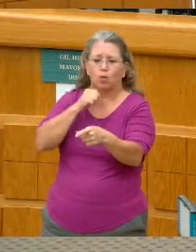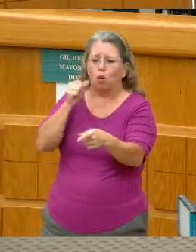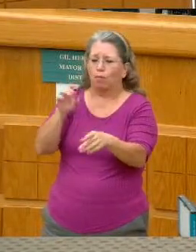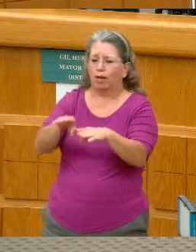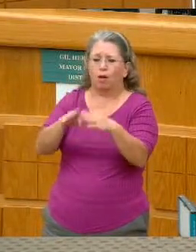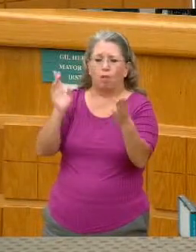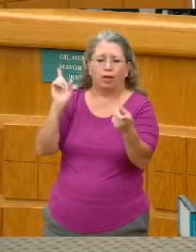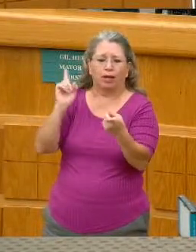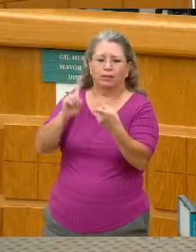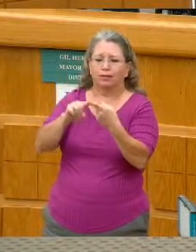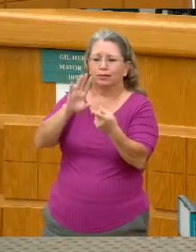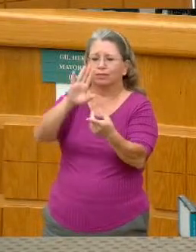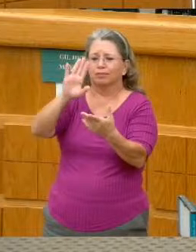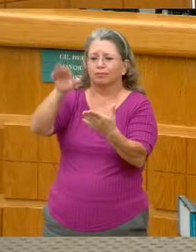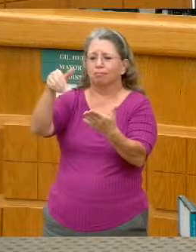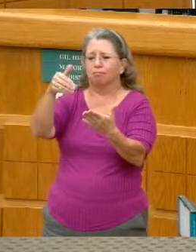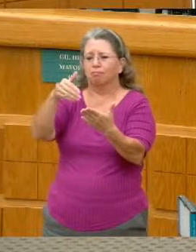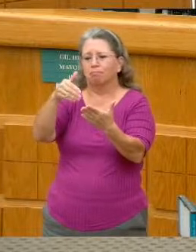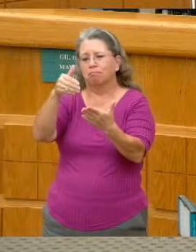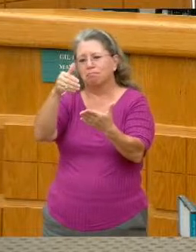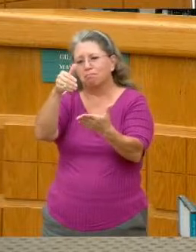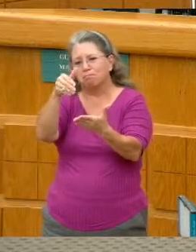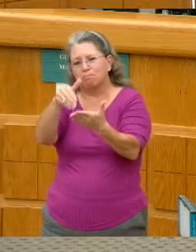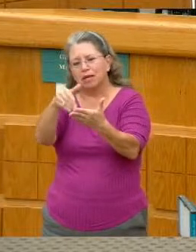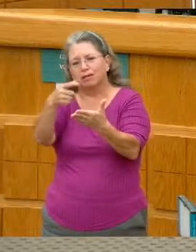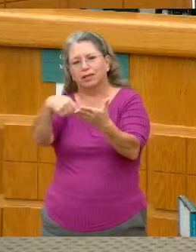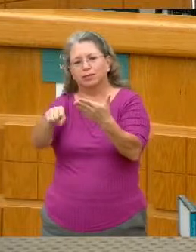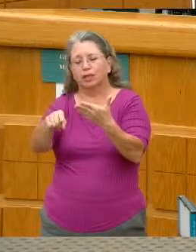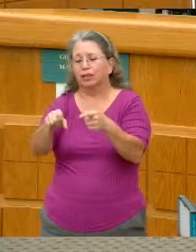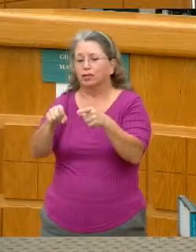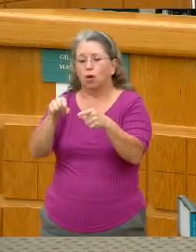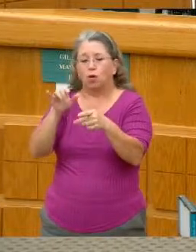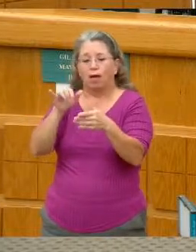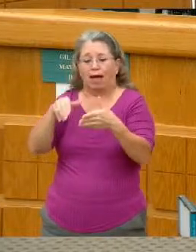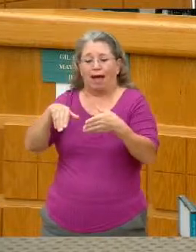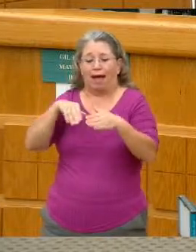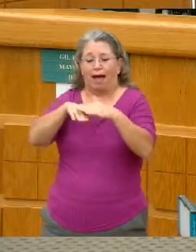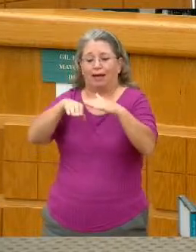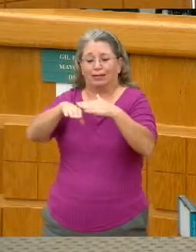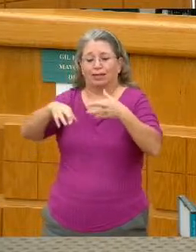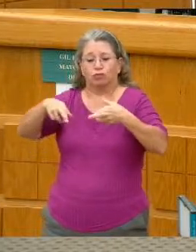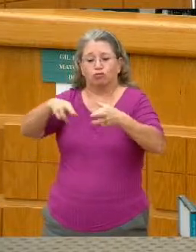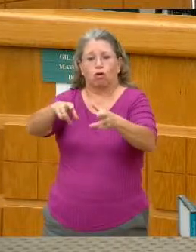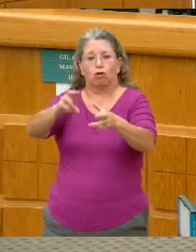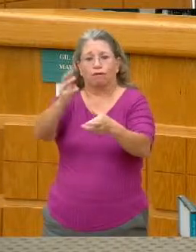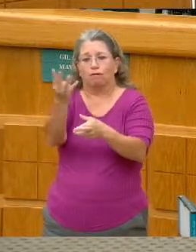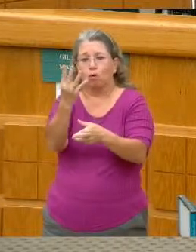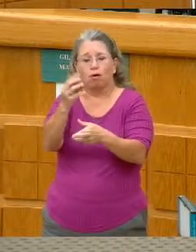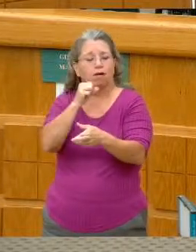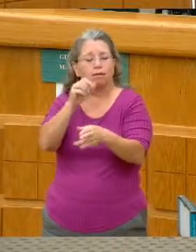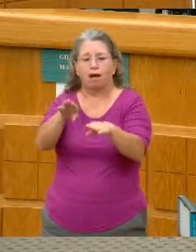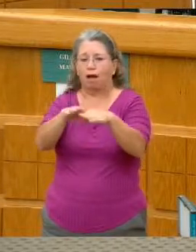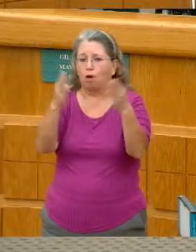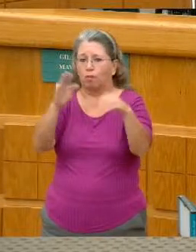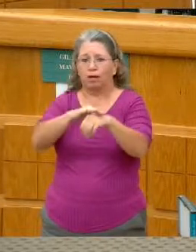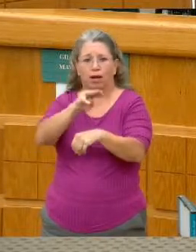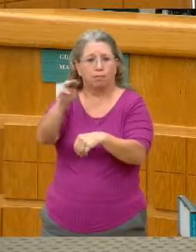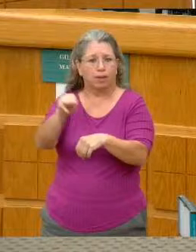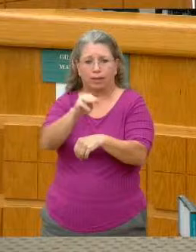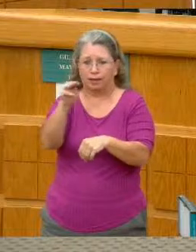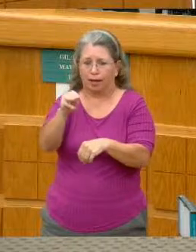week, okay? Access 4 will not be open on Monday because there is still too much Hurricane